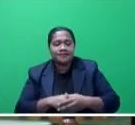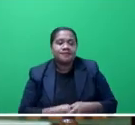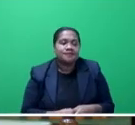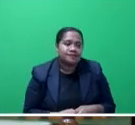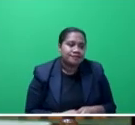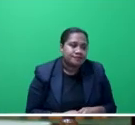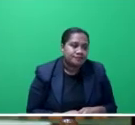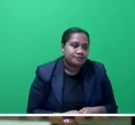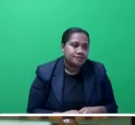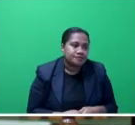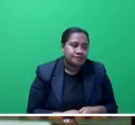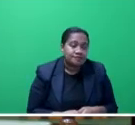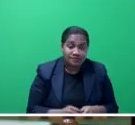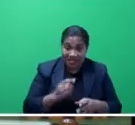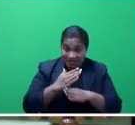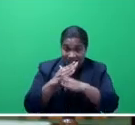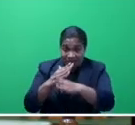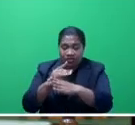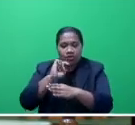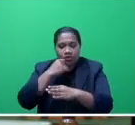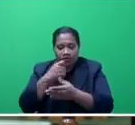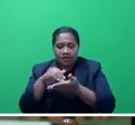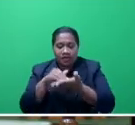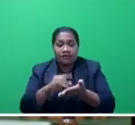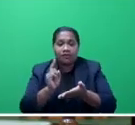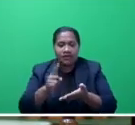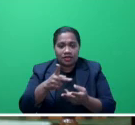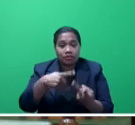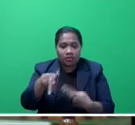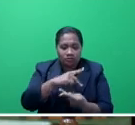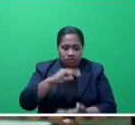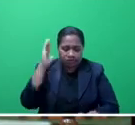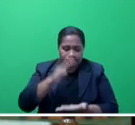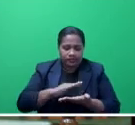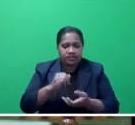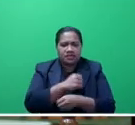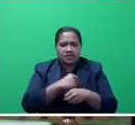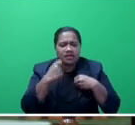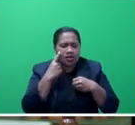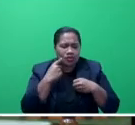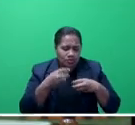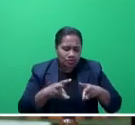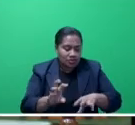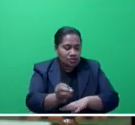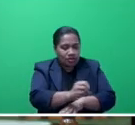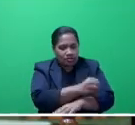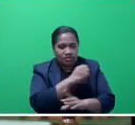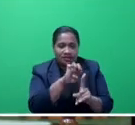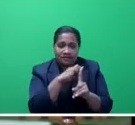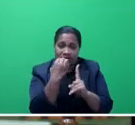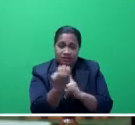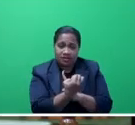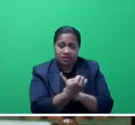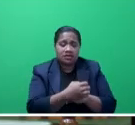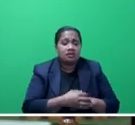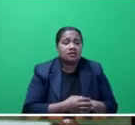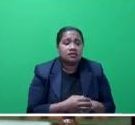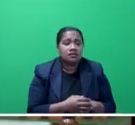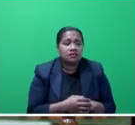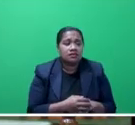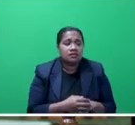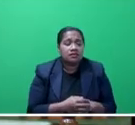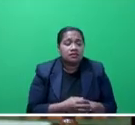ban will help curb the pollution in our waterways, oceans and environment. Mr. Speaker, sir, to operationalize our recently passed National